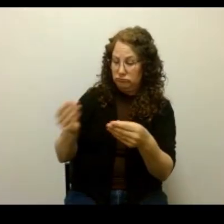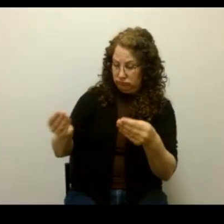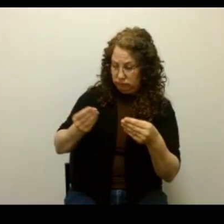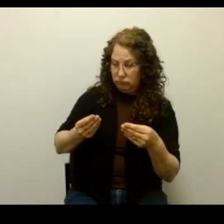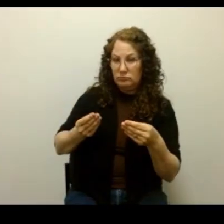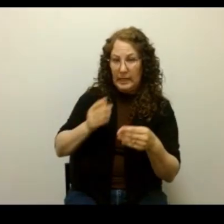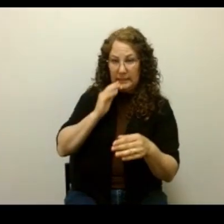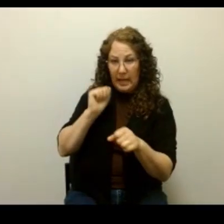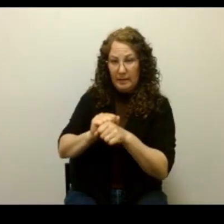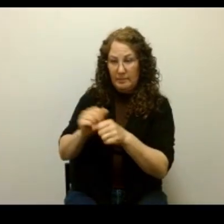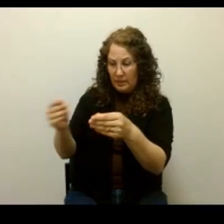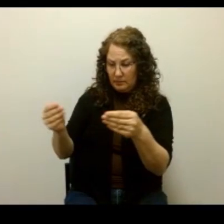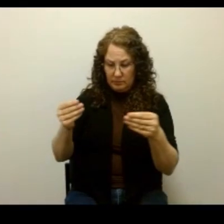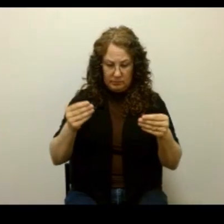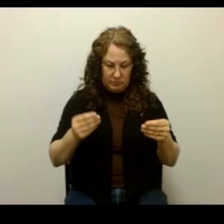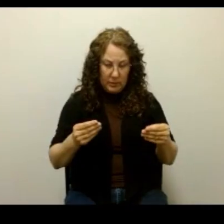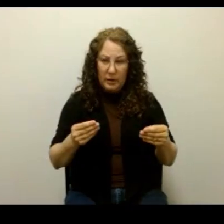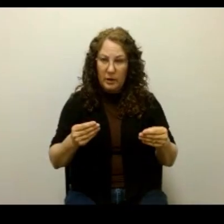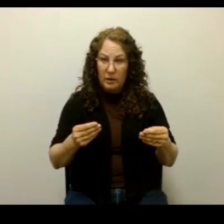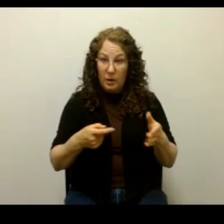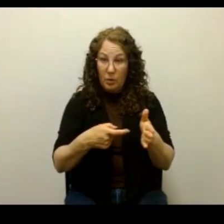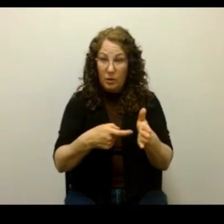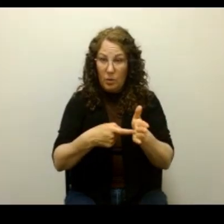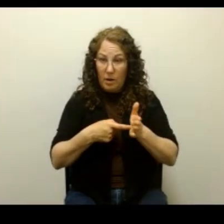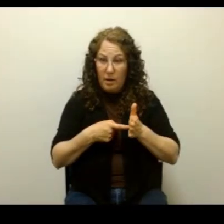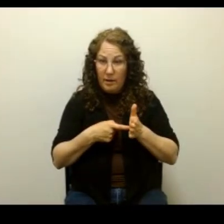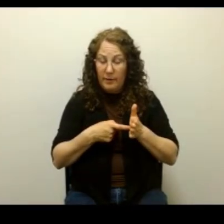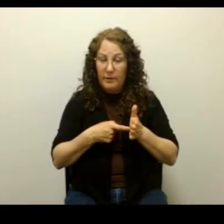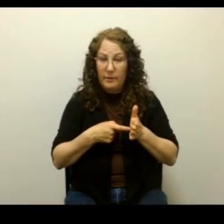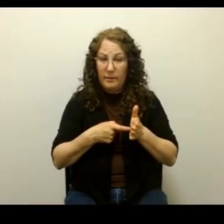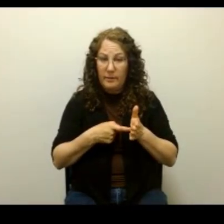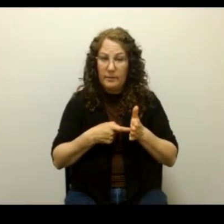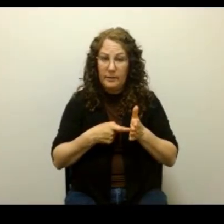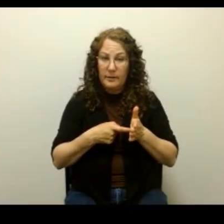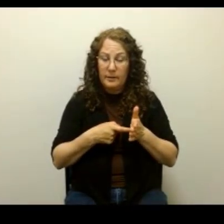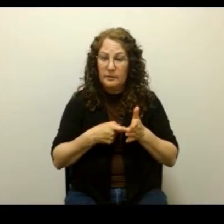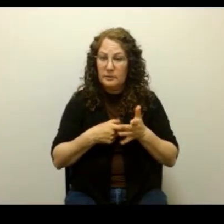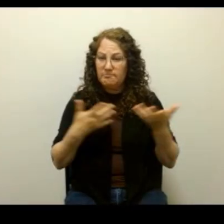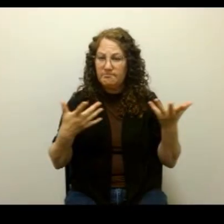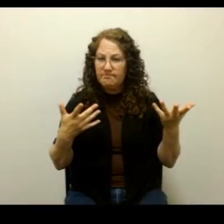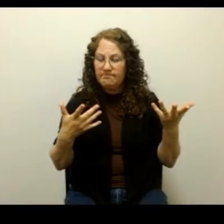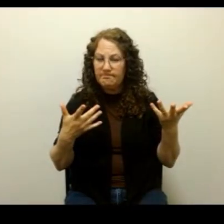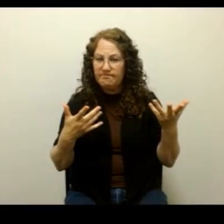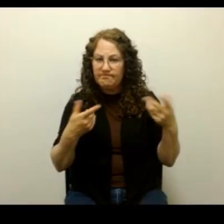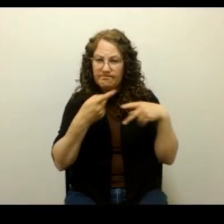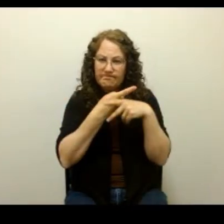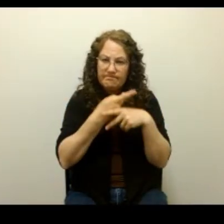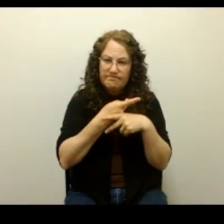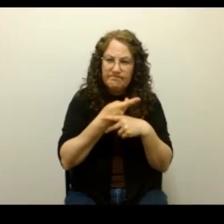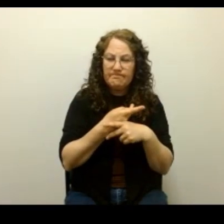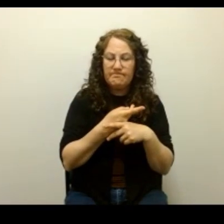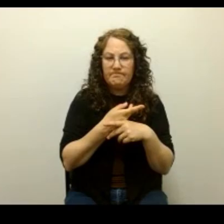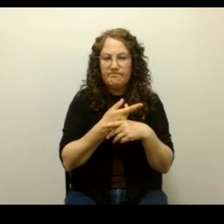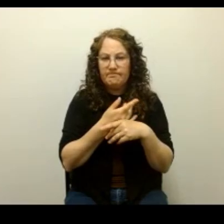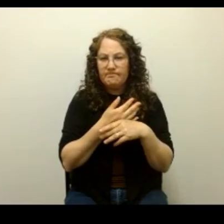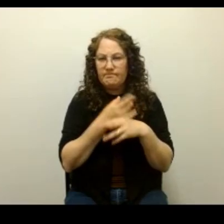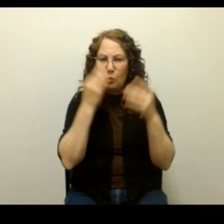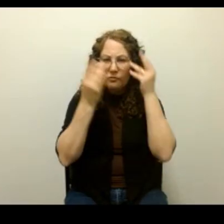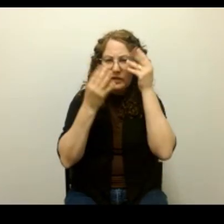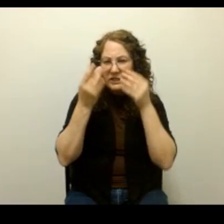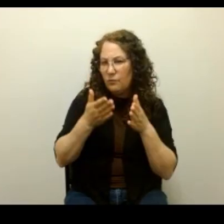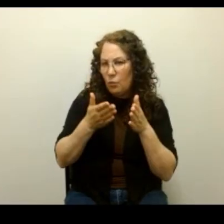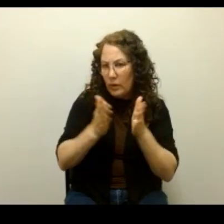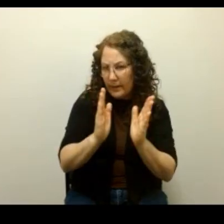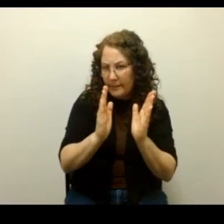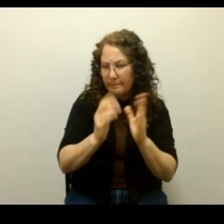assignments that require you to explore it in a reflective way.